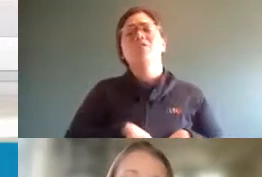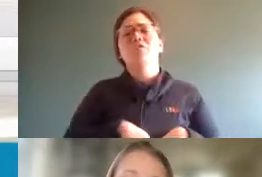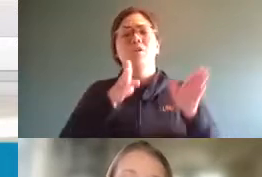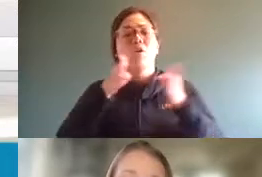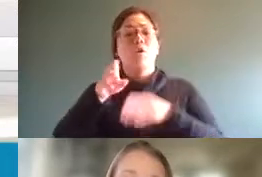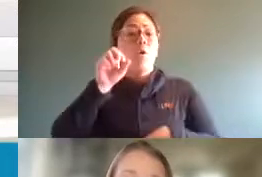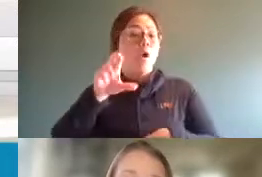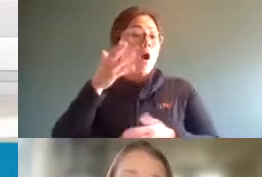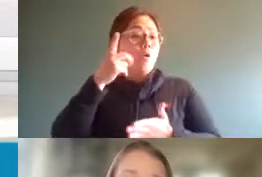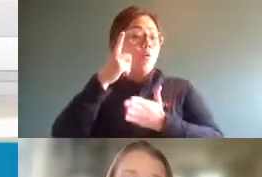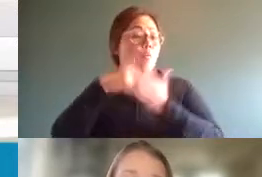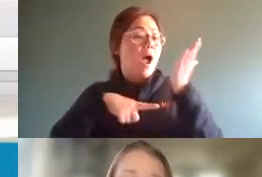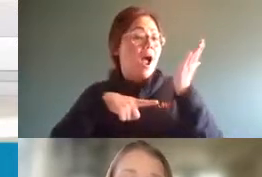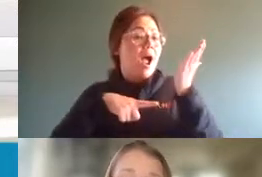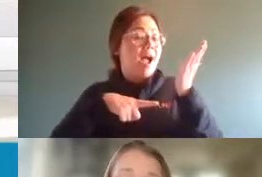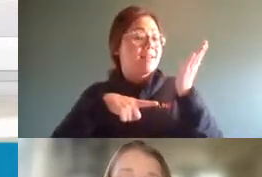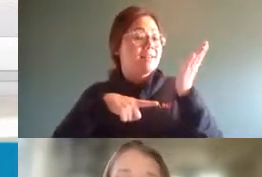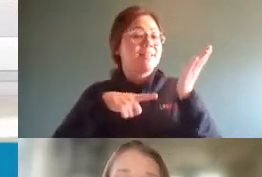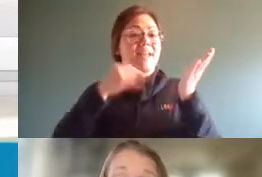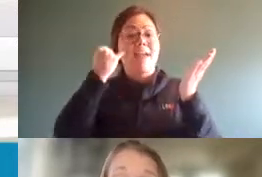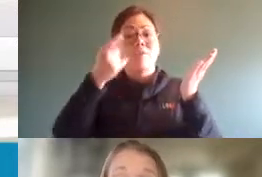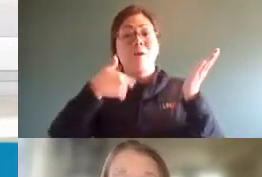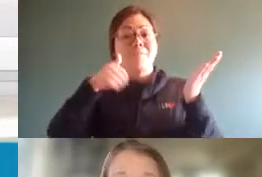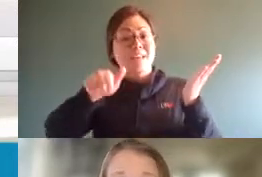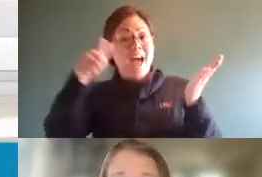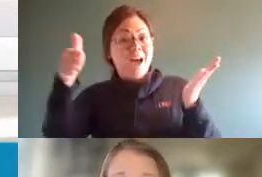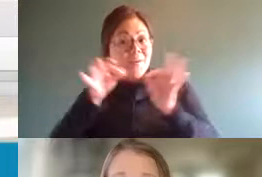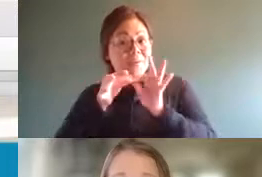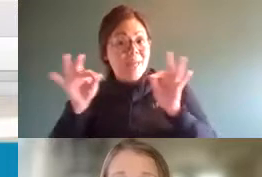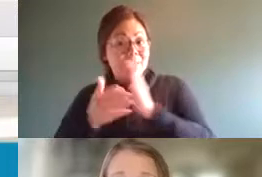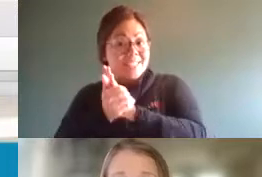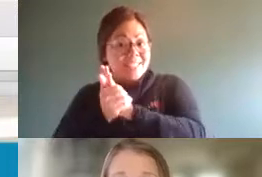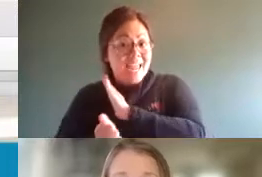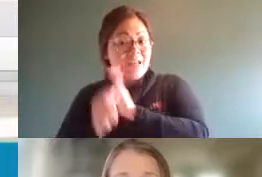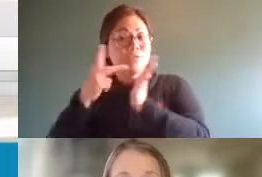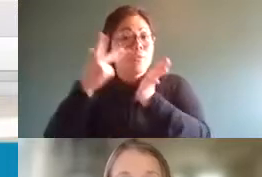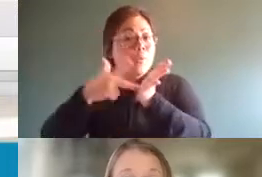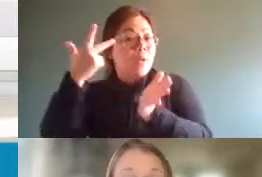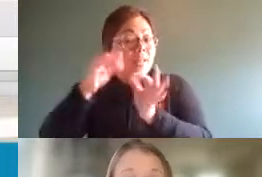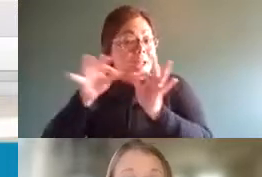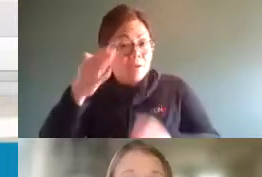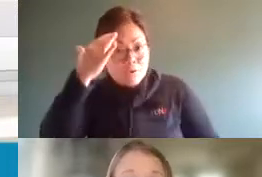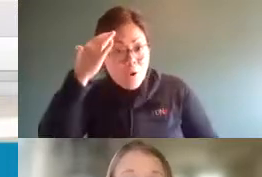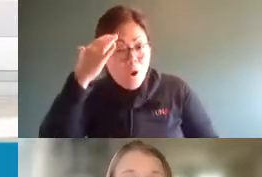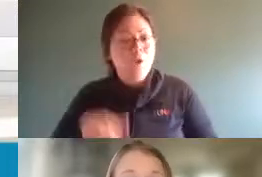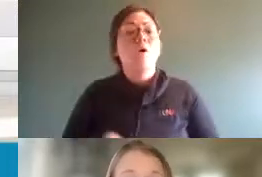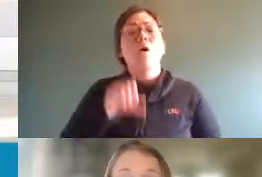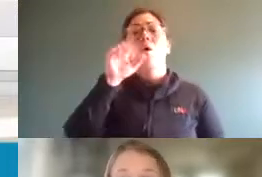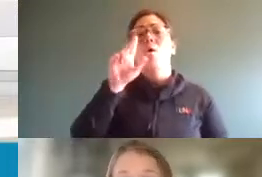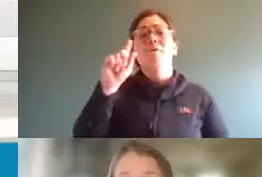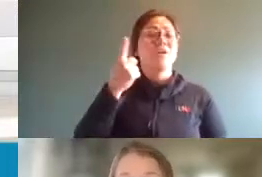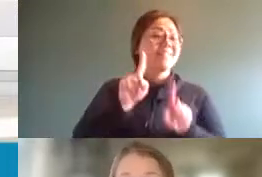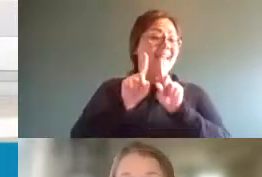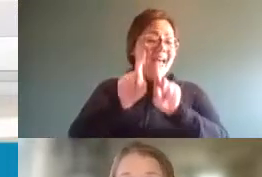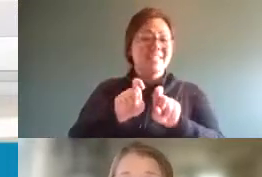or possibly asking them if they have additional, language skills in addition to English, or just asking them